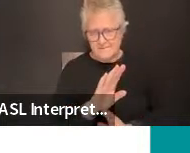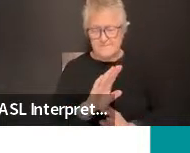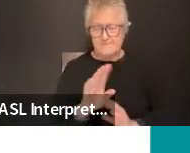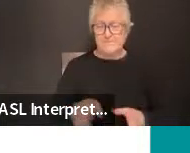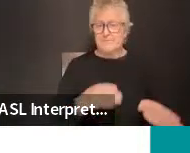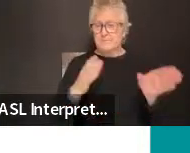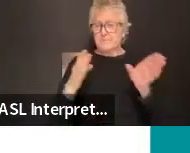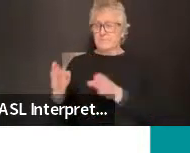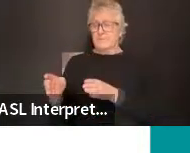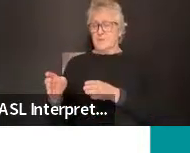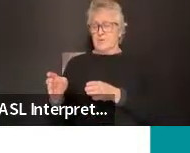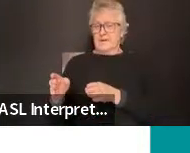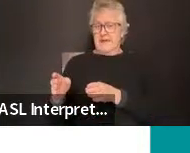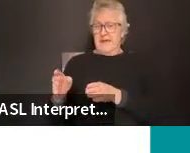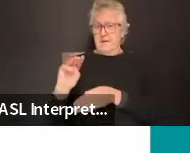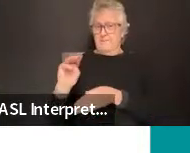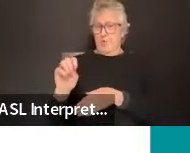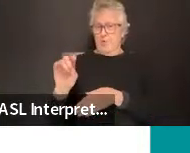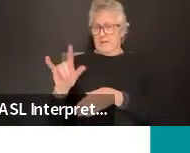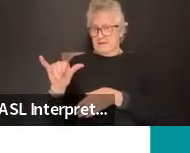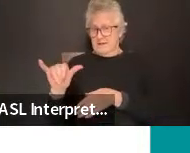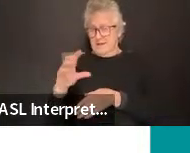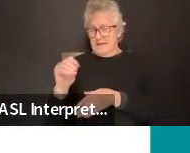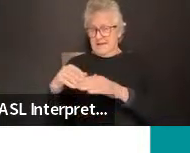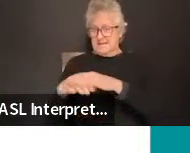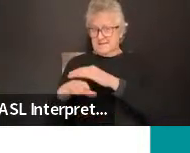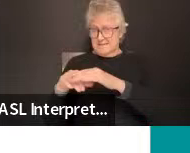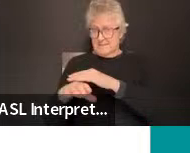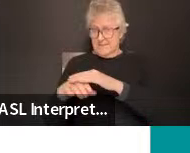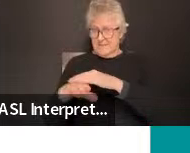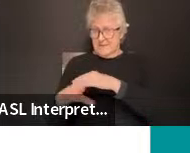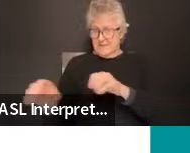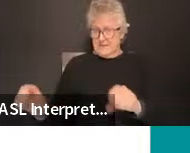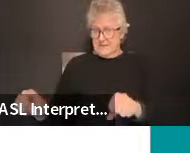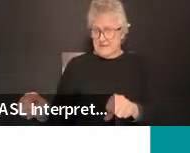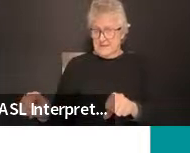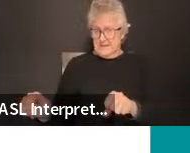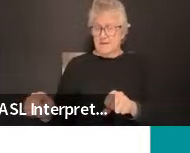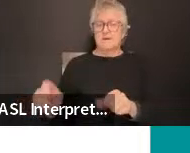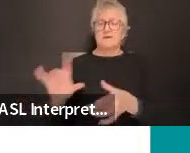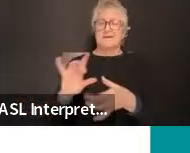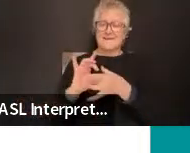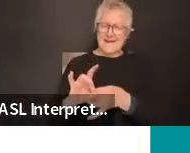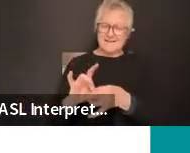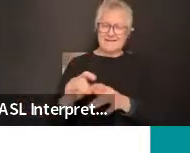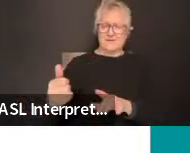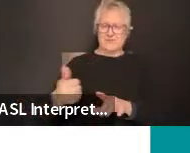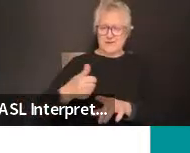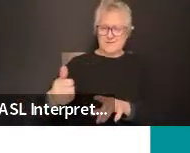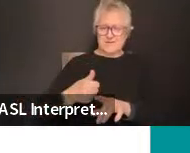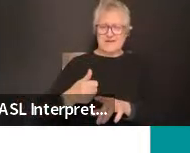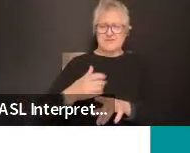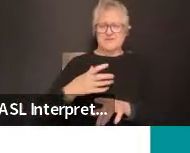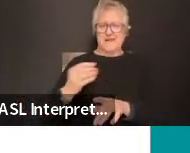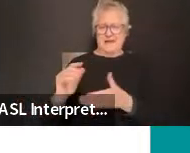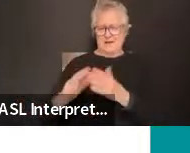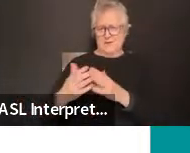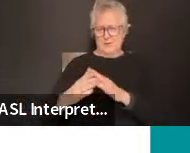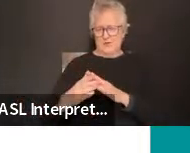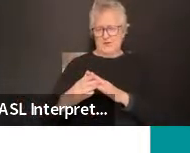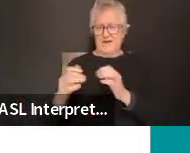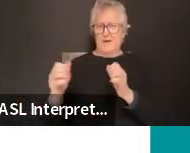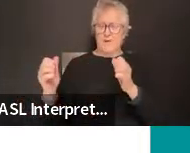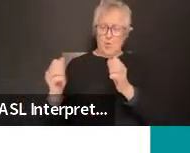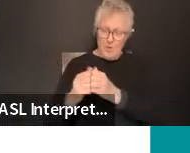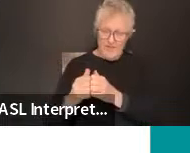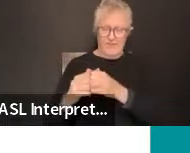goods, services, and opportunities, not just for cars. Consider the broader impact beyond I-5,